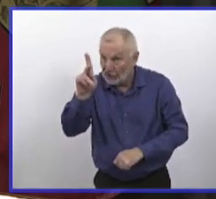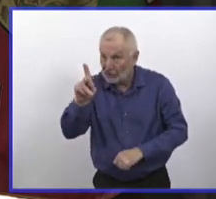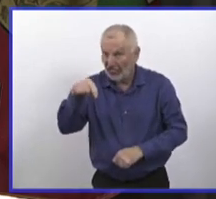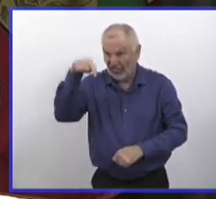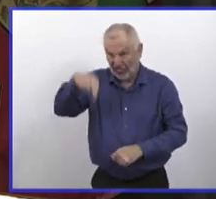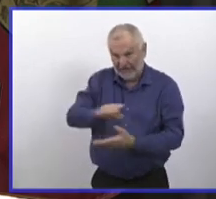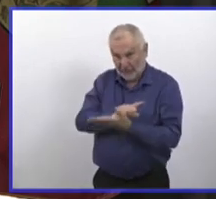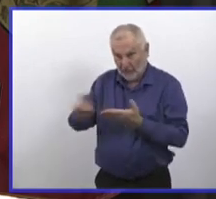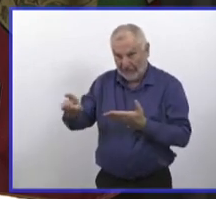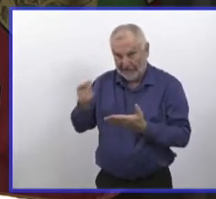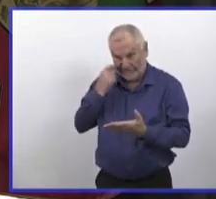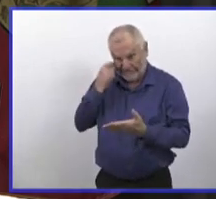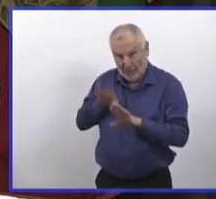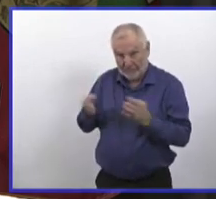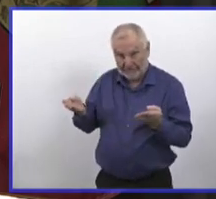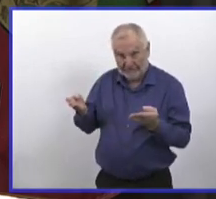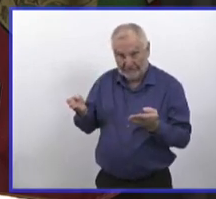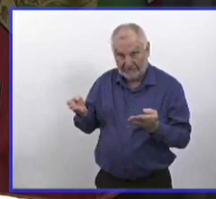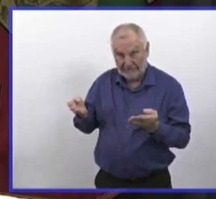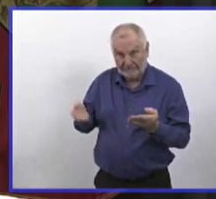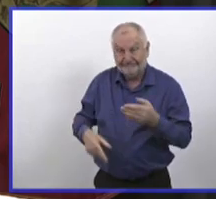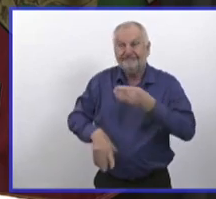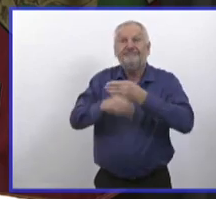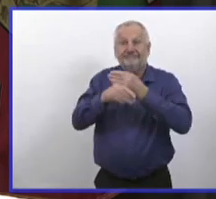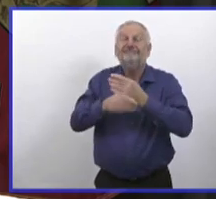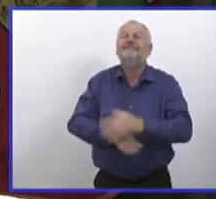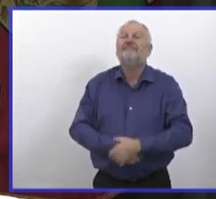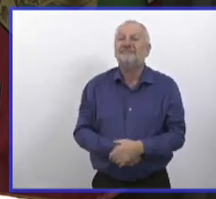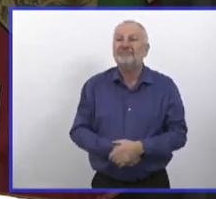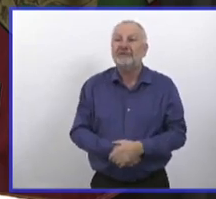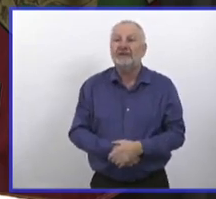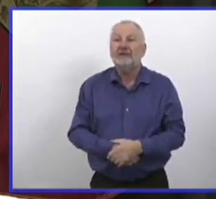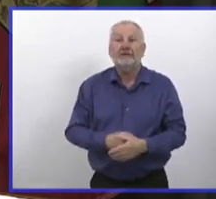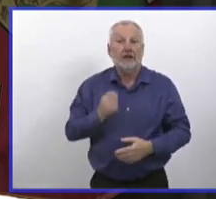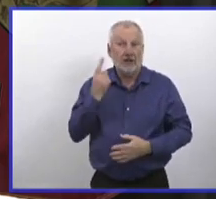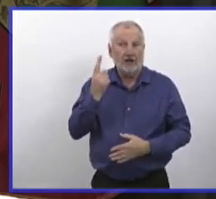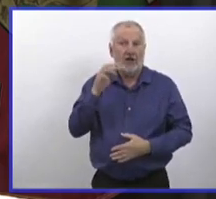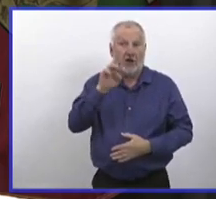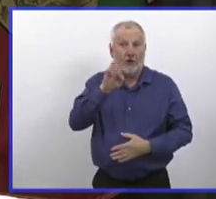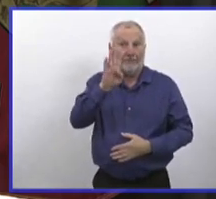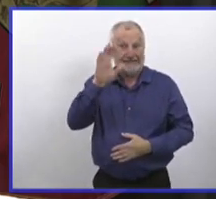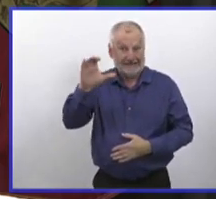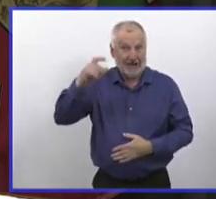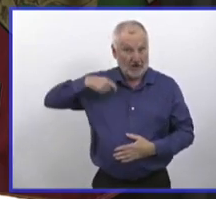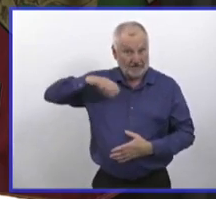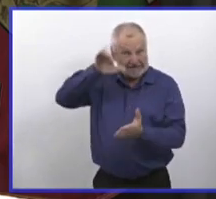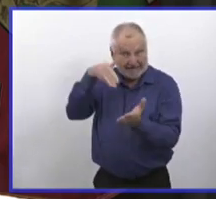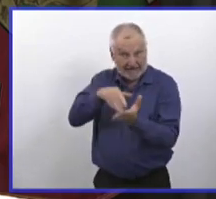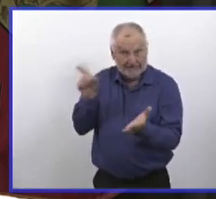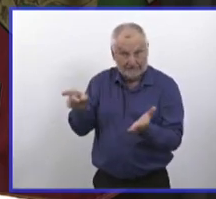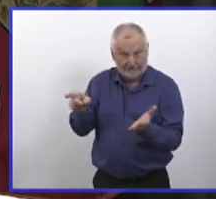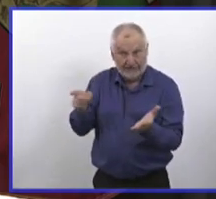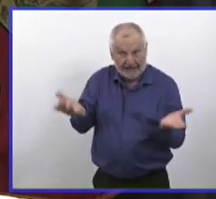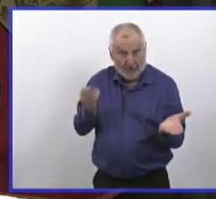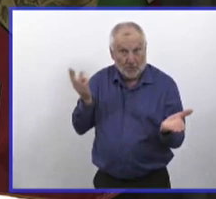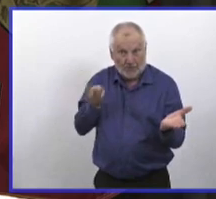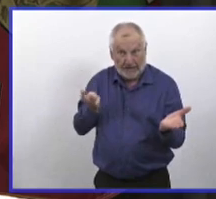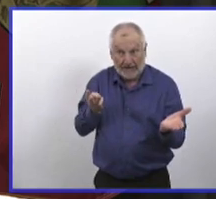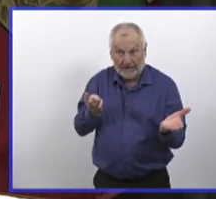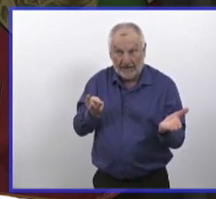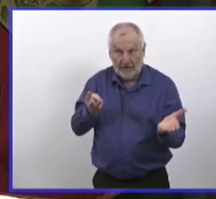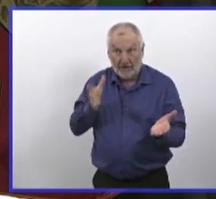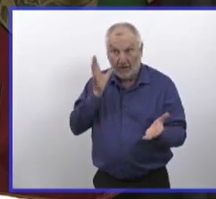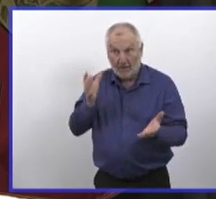of supersites. Our expansion at the Winnipeg Supersite at the RBC Convention Centre is also ready to